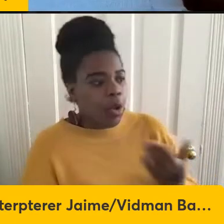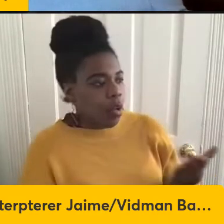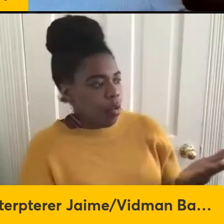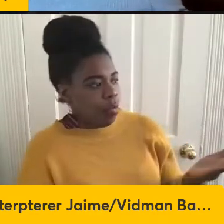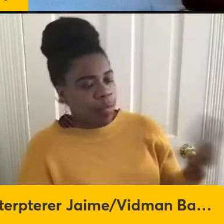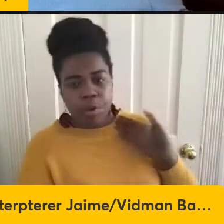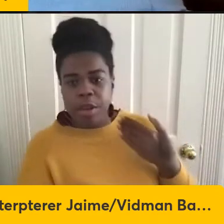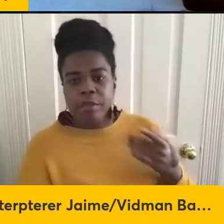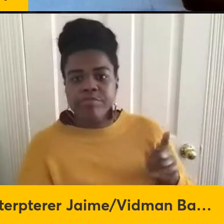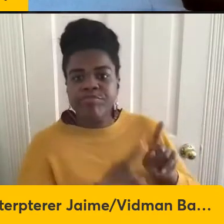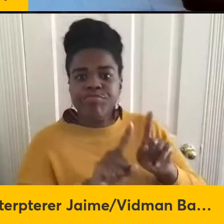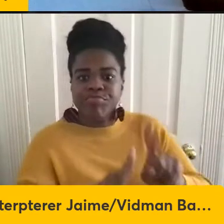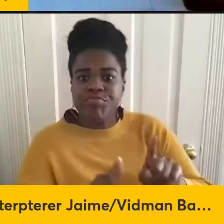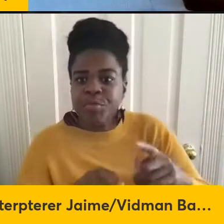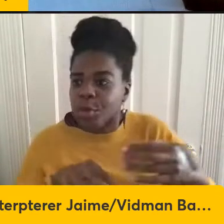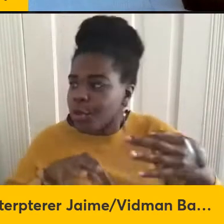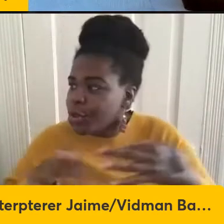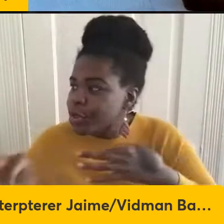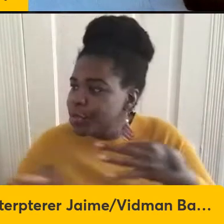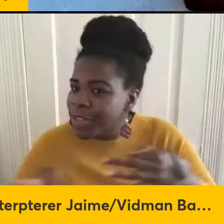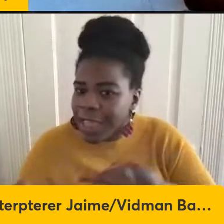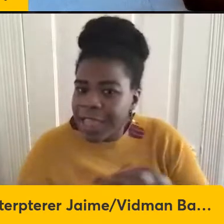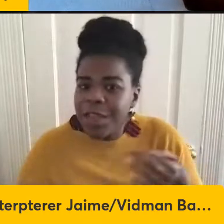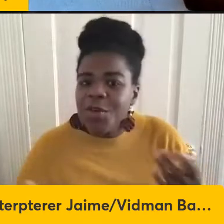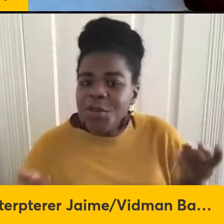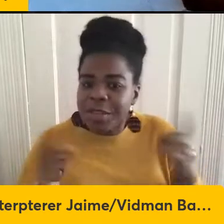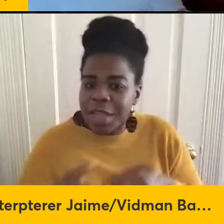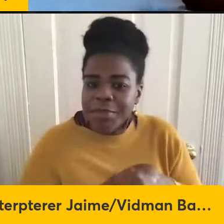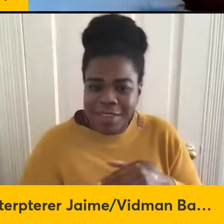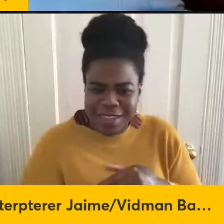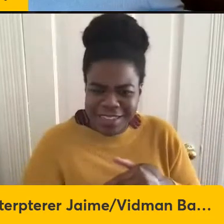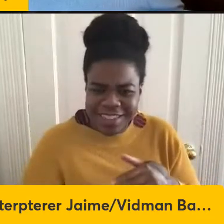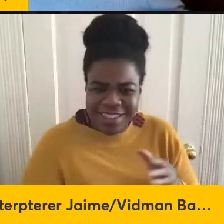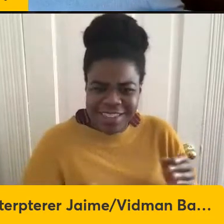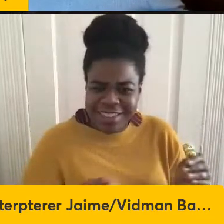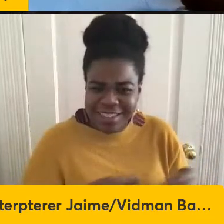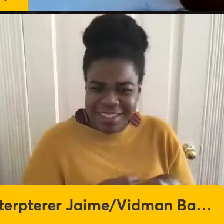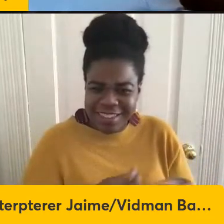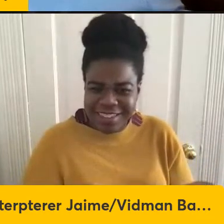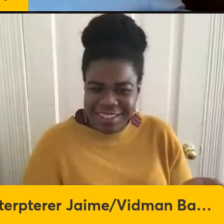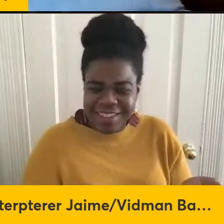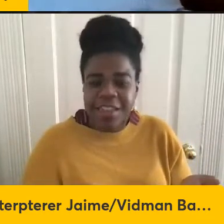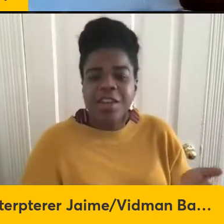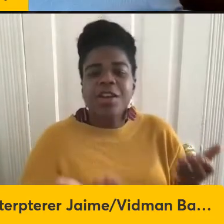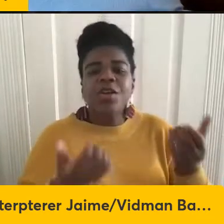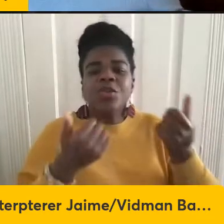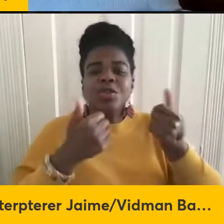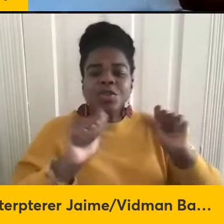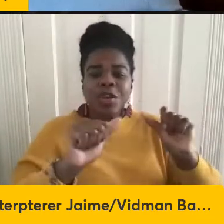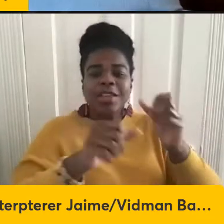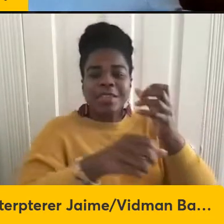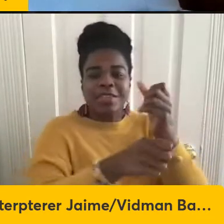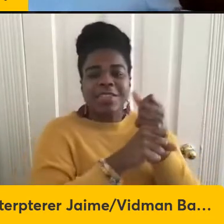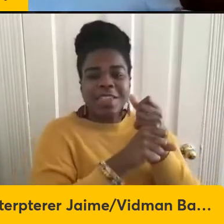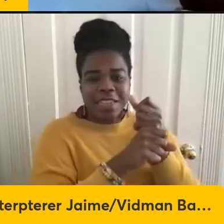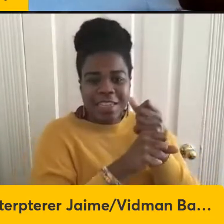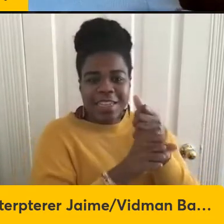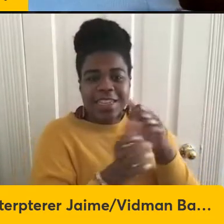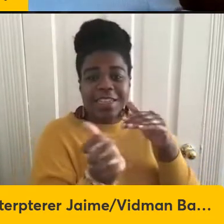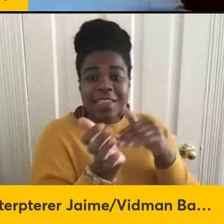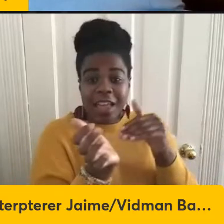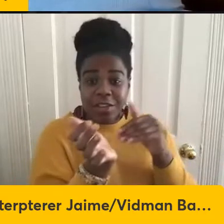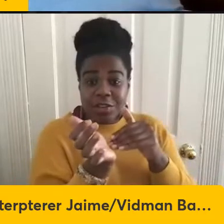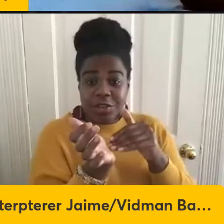us to explain what's actually going on. We're trying to get clinicians to a point where they